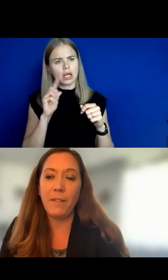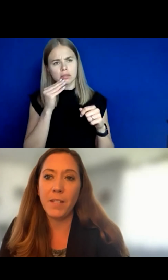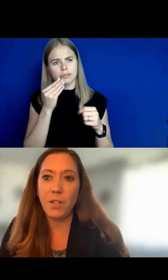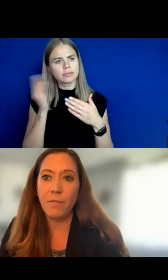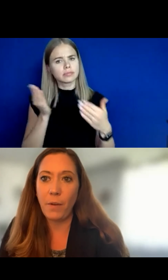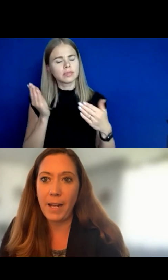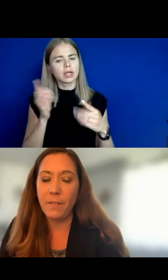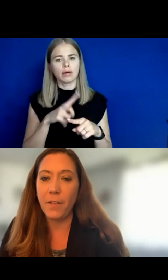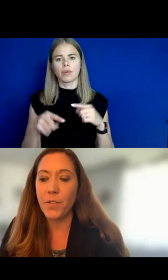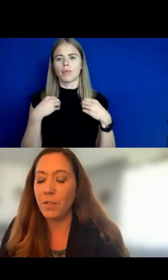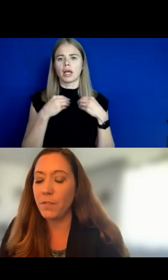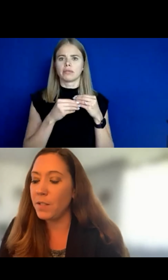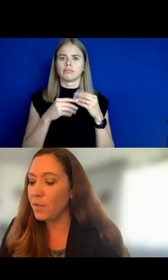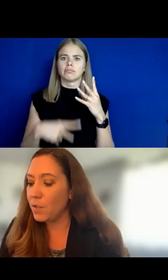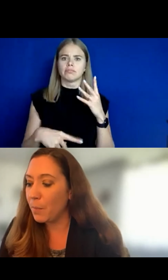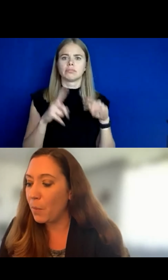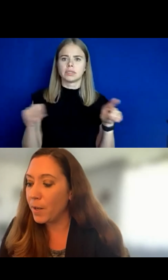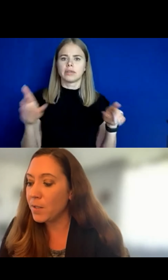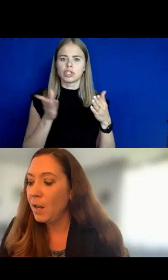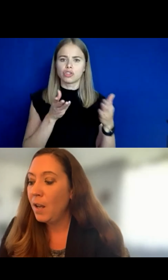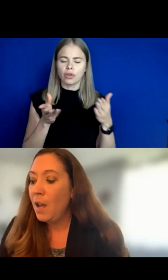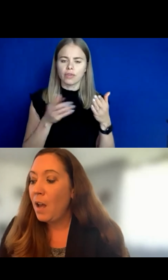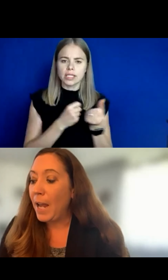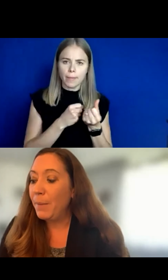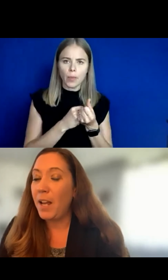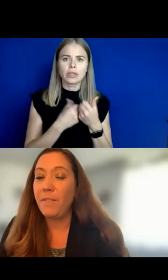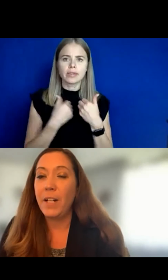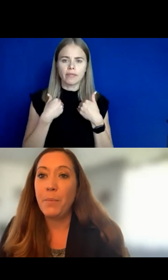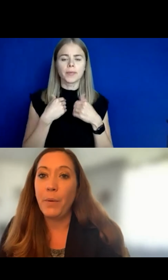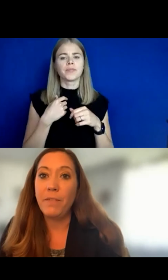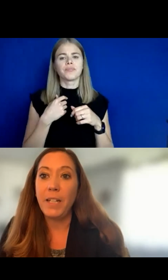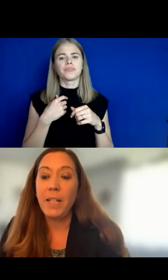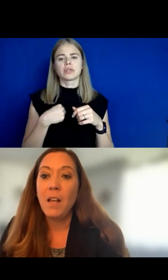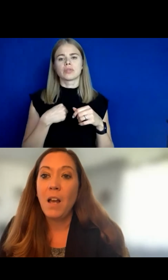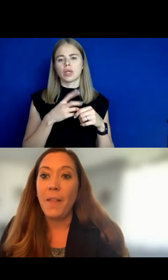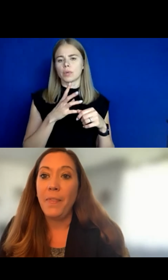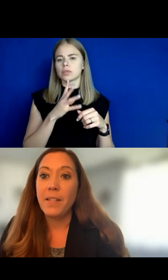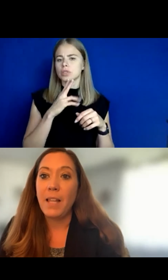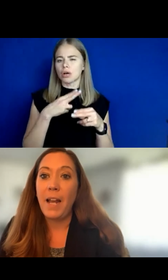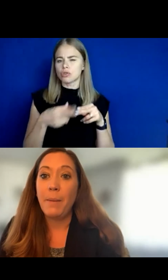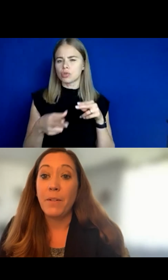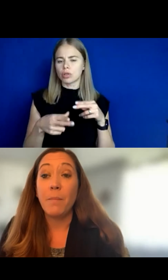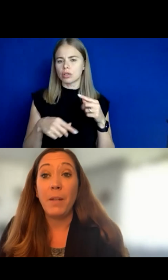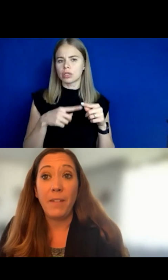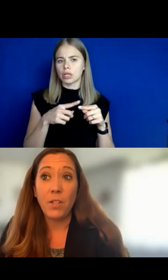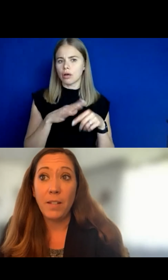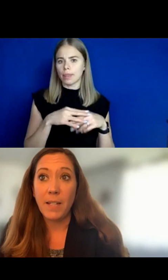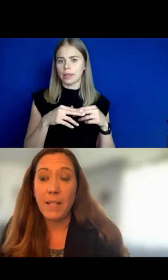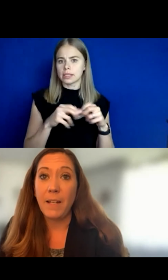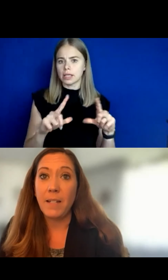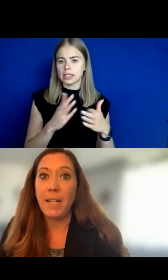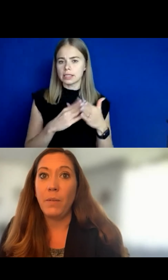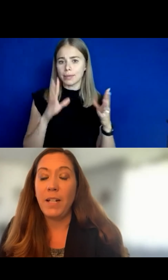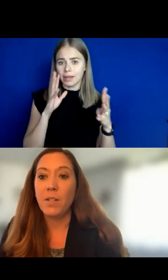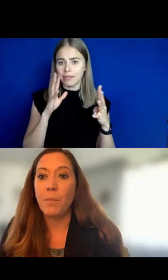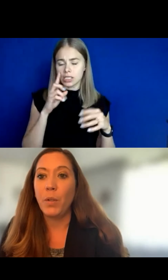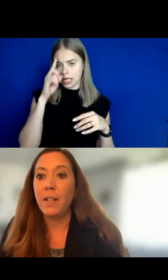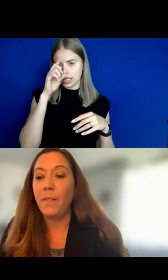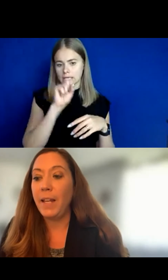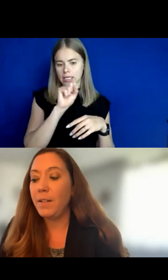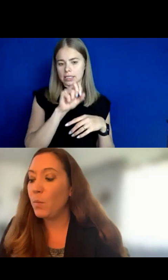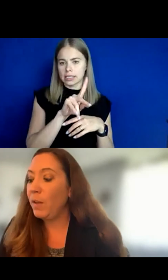really we have such a variety of other services and supports. I am going to talk very briefly on this slide about some innovations because I think Sandy raised